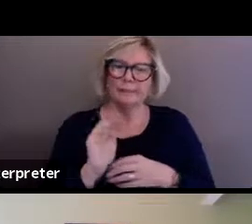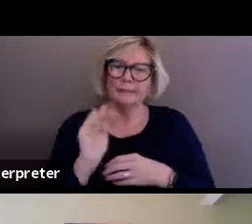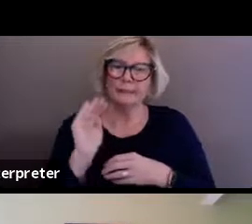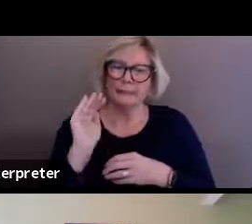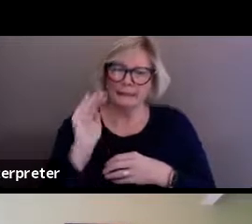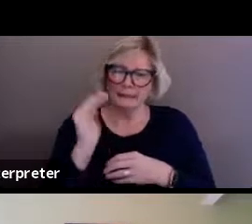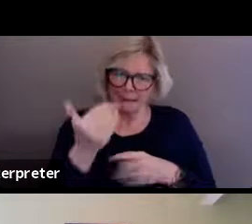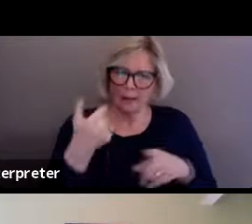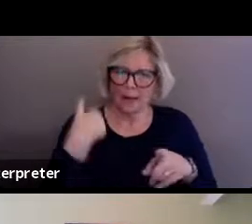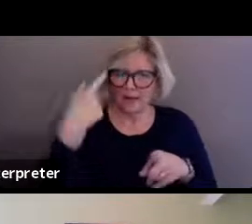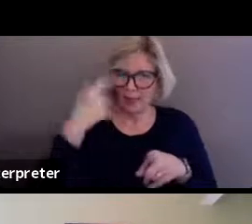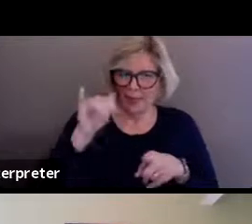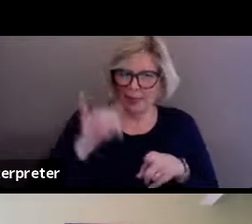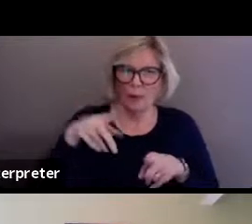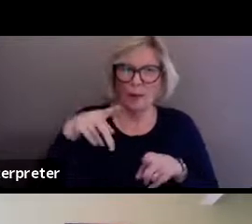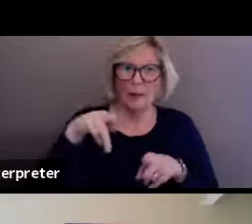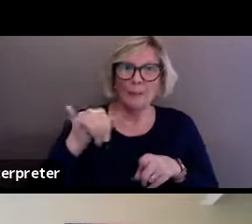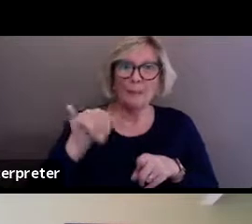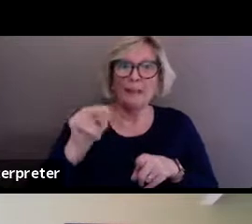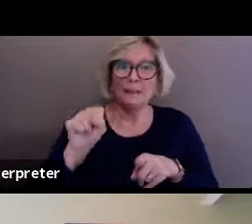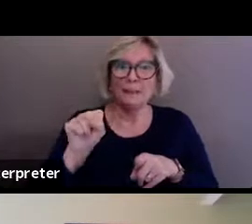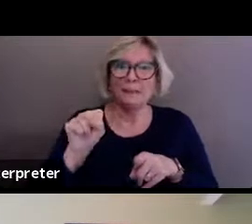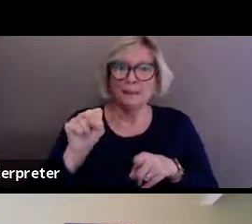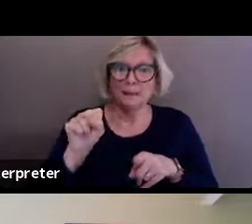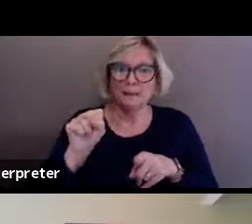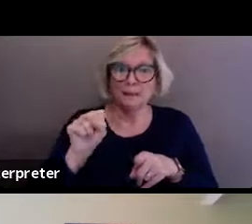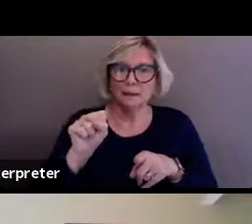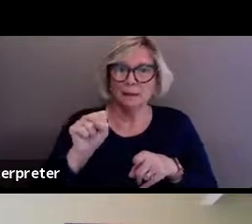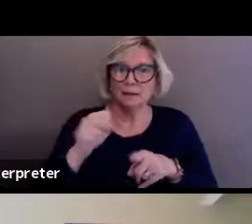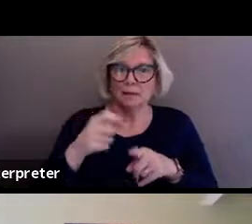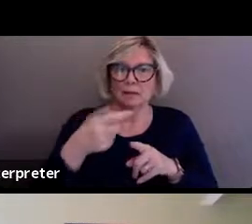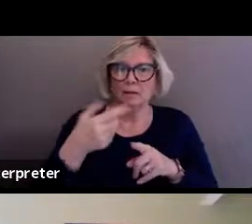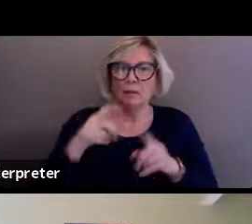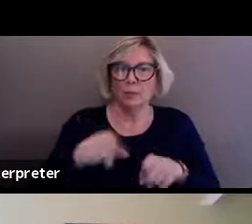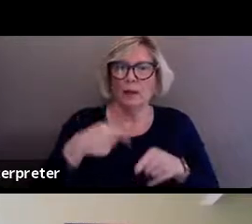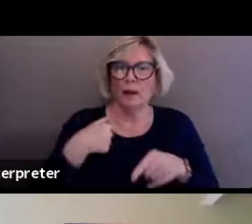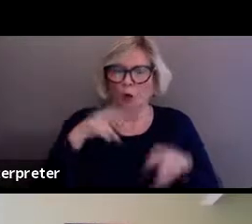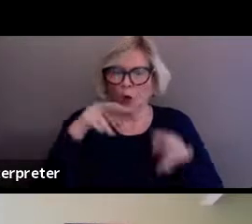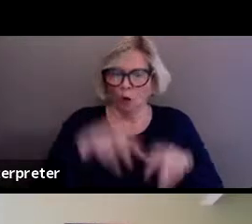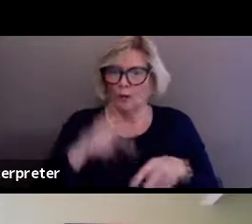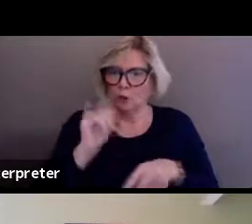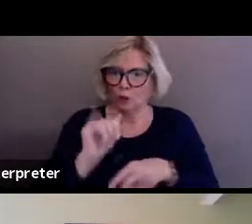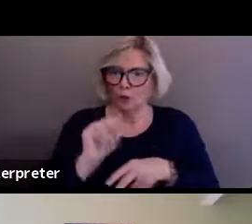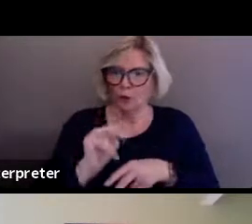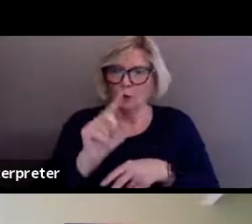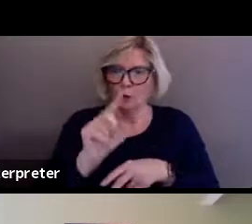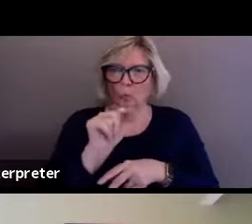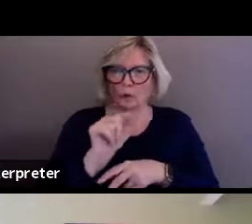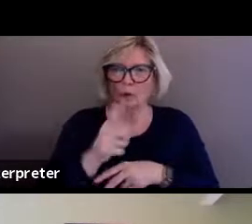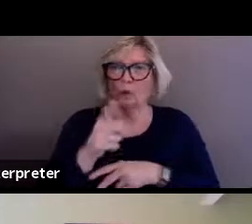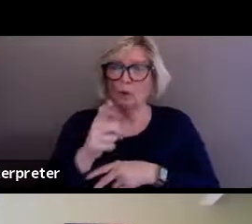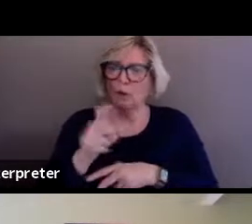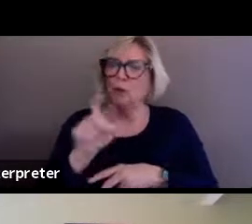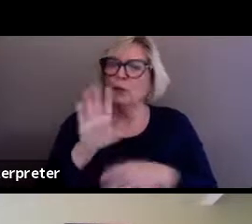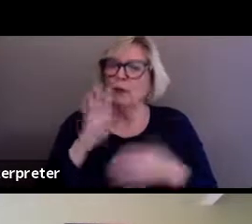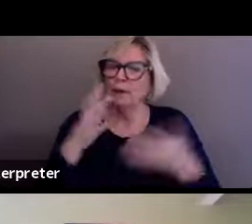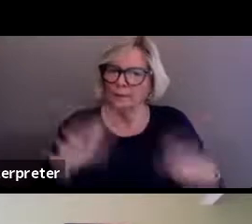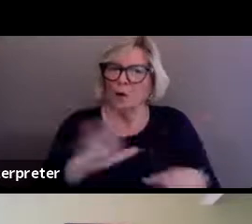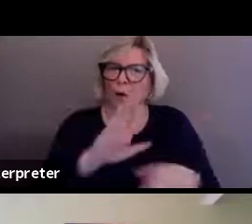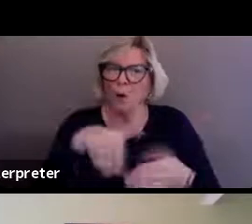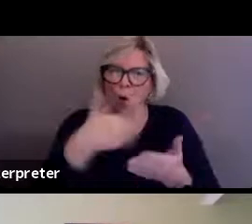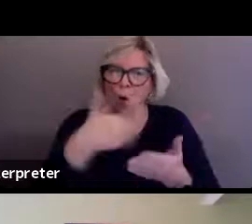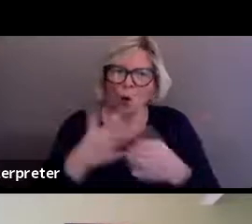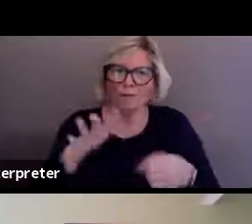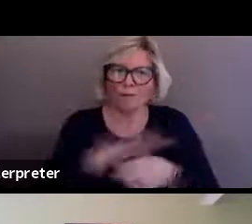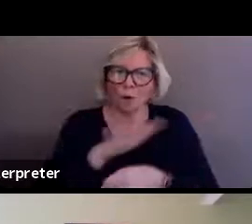I think these pins, when I looked last for January 2021, they should be all filled. The problem, I believe,